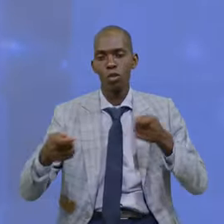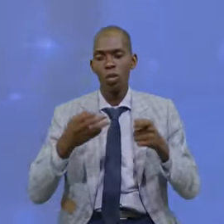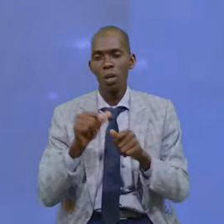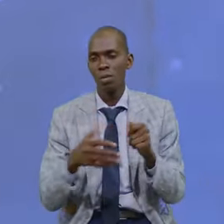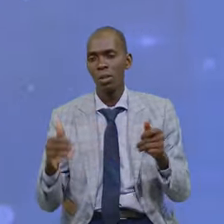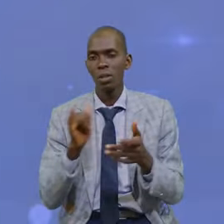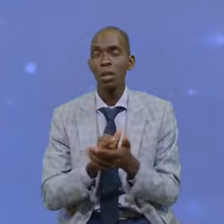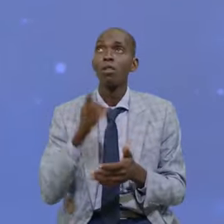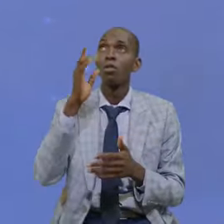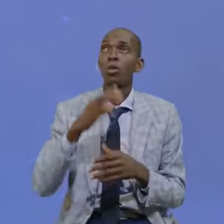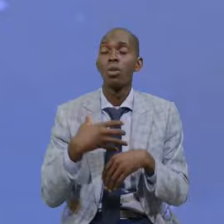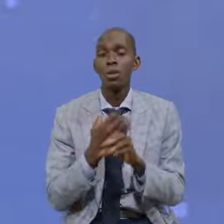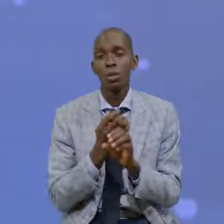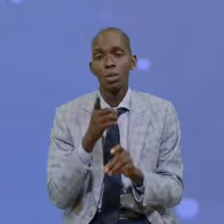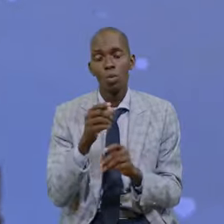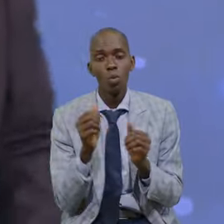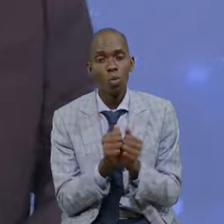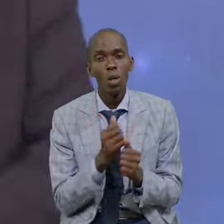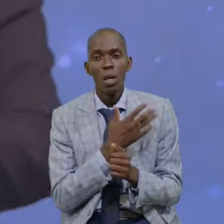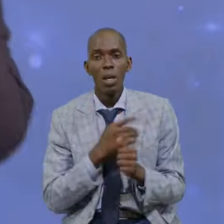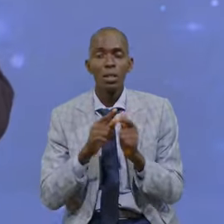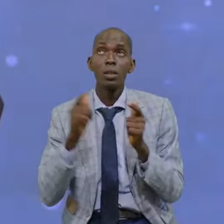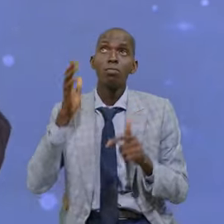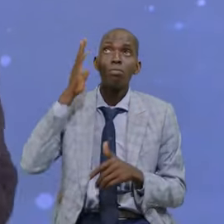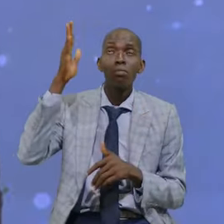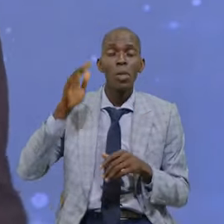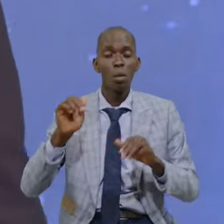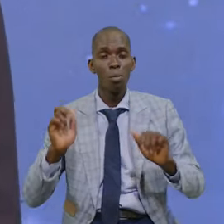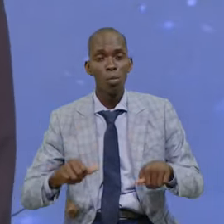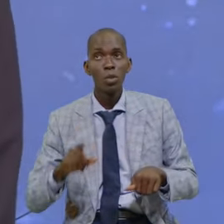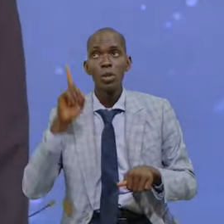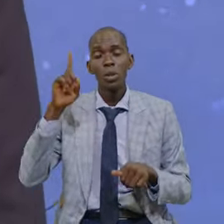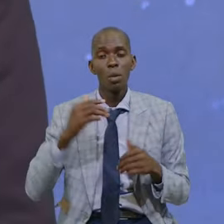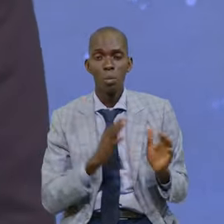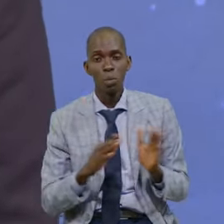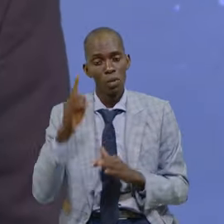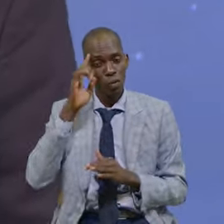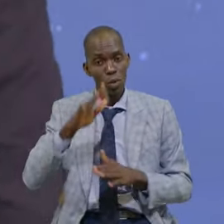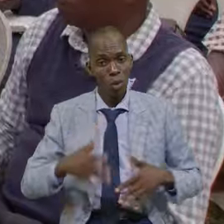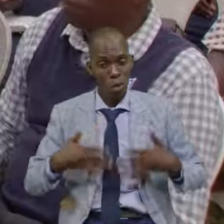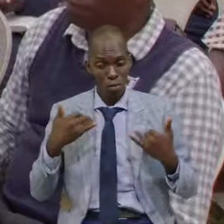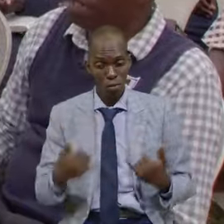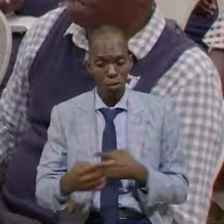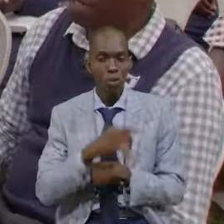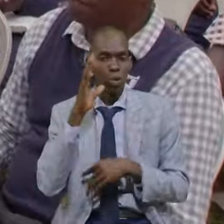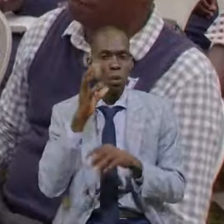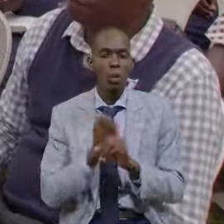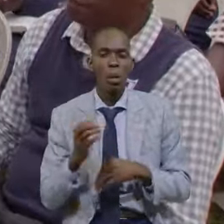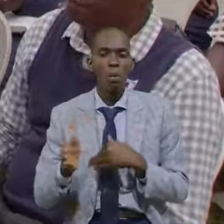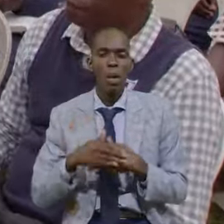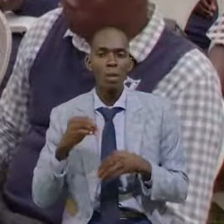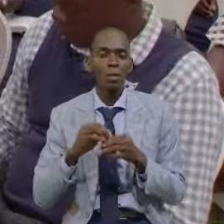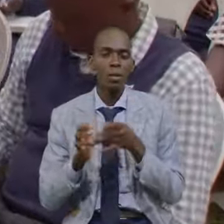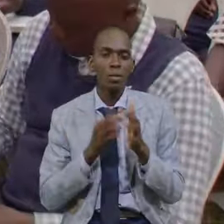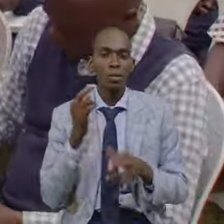the possibilities he wanted for your life. Today, you will recover them in Jesus' name. Number